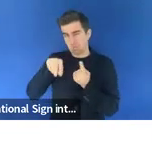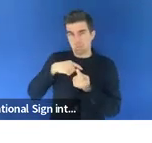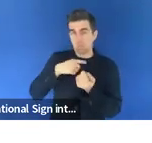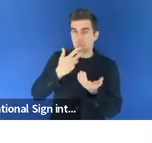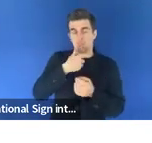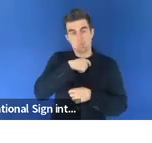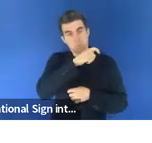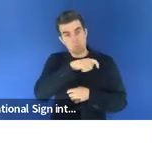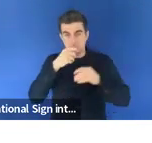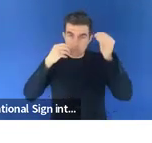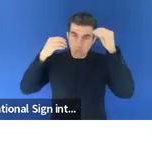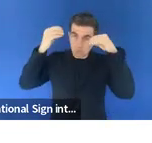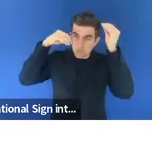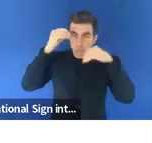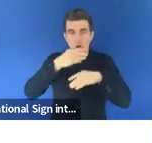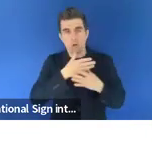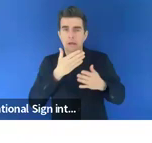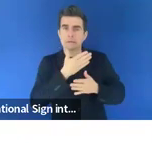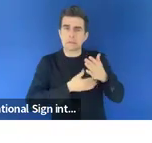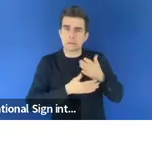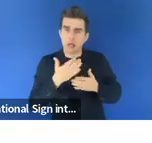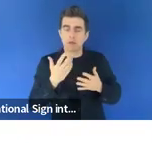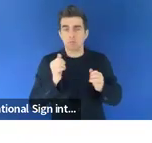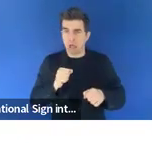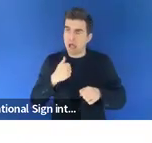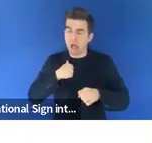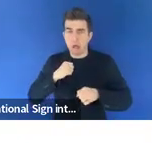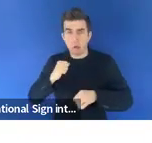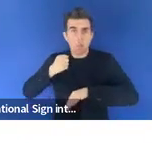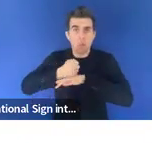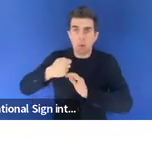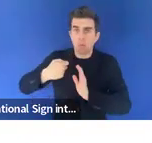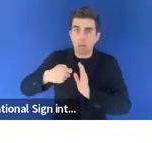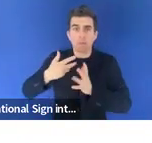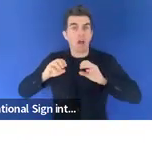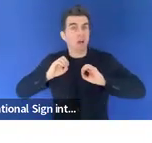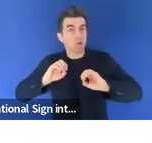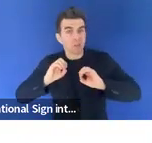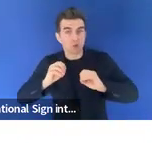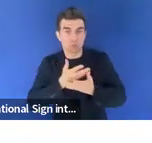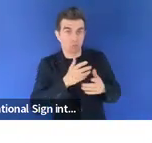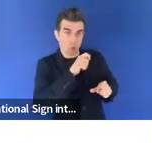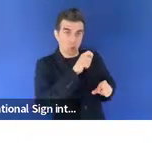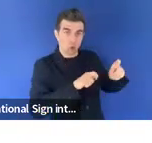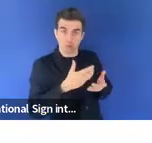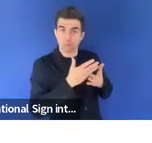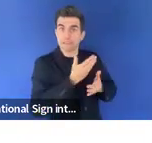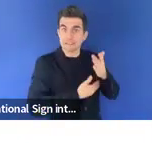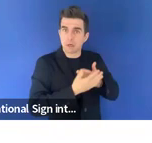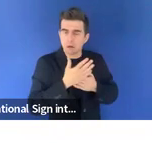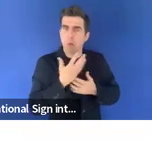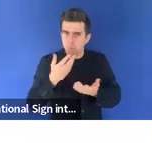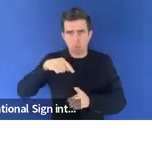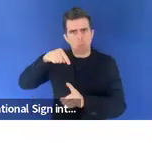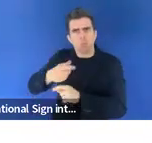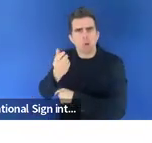like SROI, the social return on investment, they can see very tangibly, well, this program works really, really well. And we know that